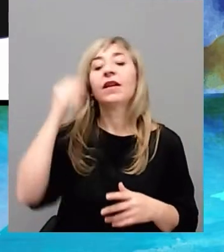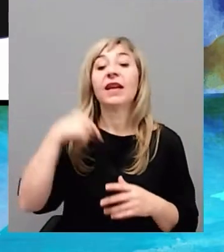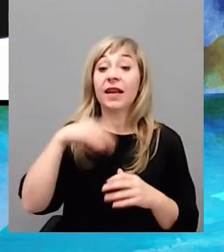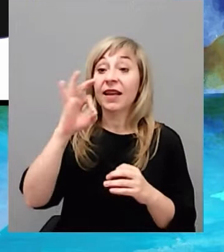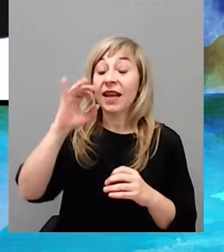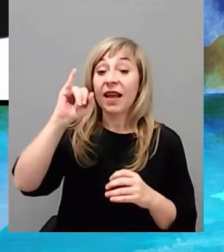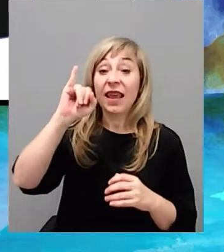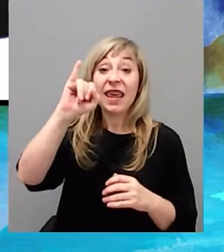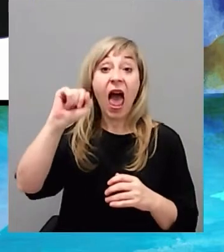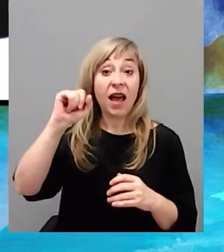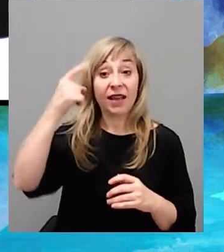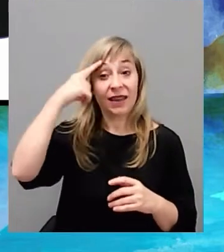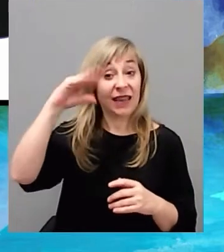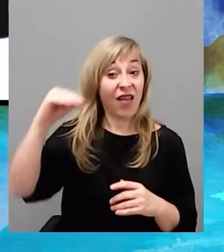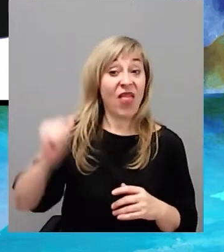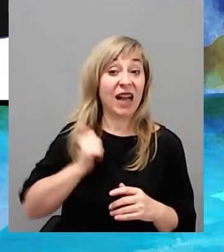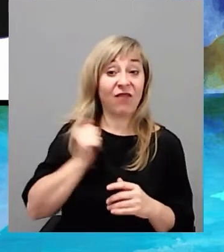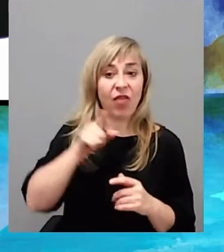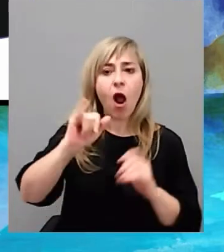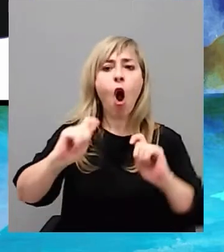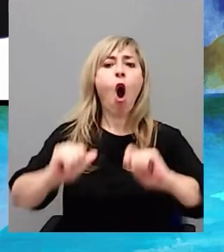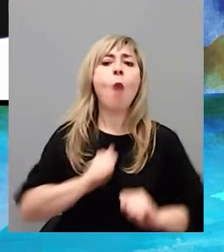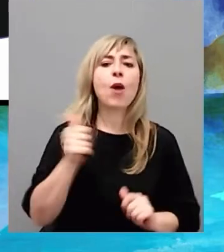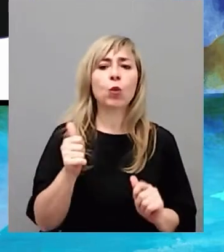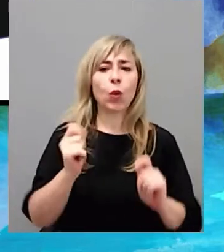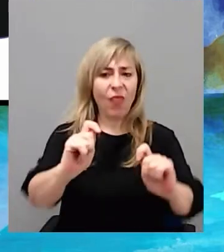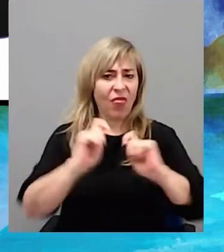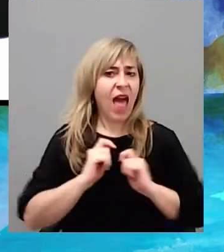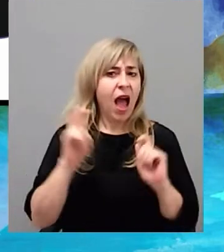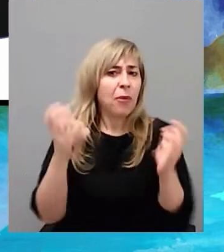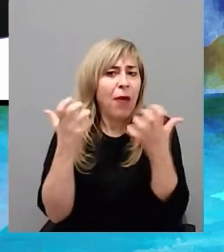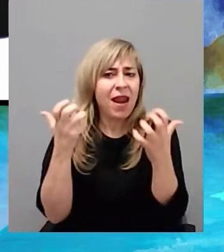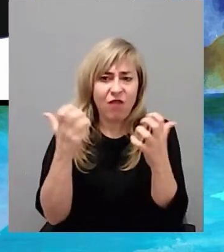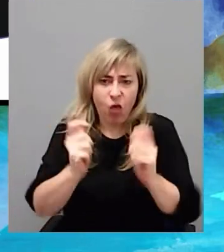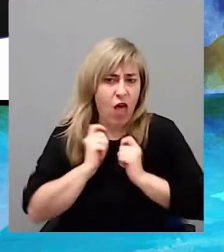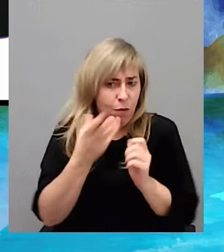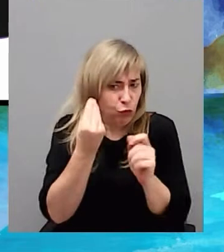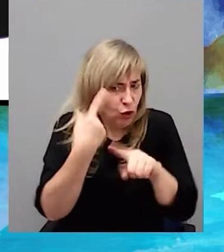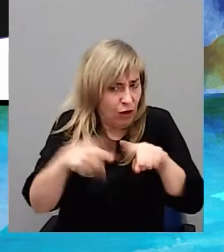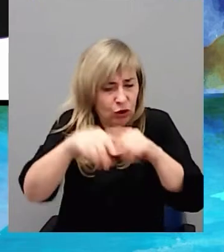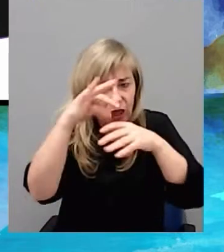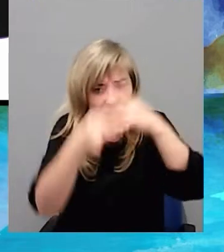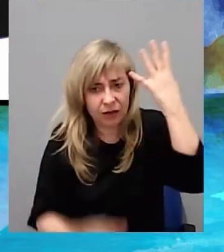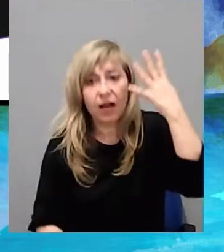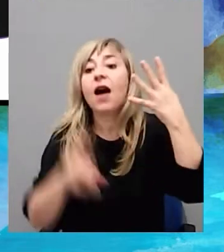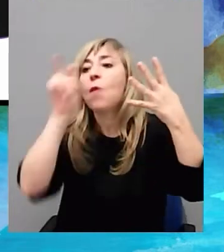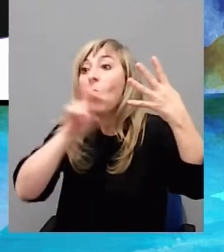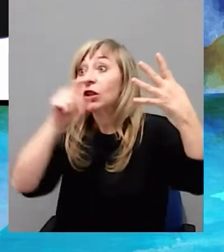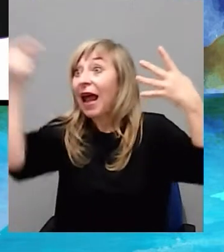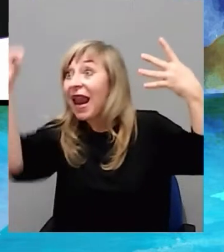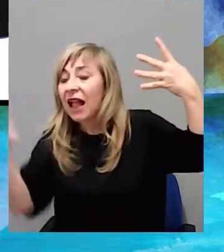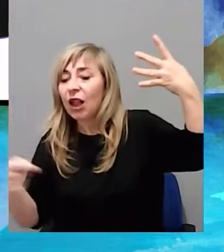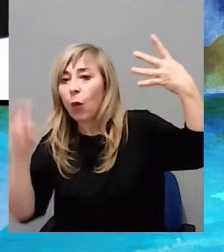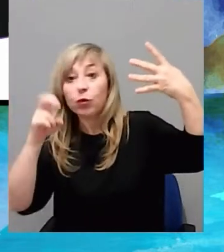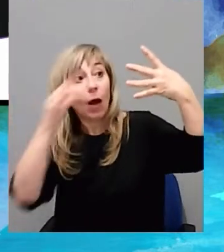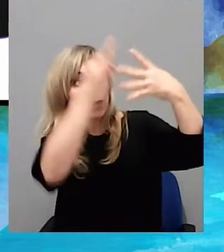possibilities offered by artificial intelligence to strike a balance between benefits and the negative impact